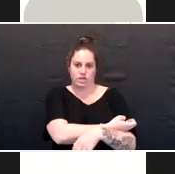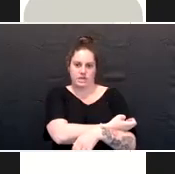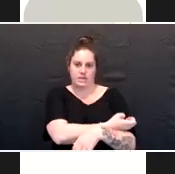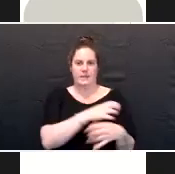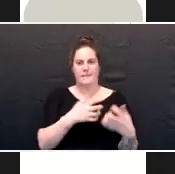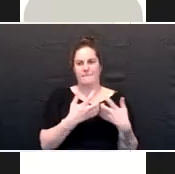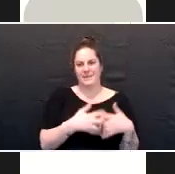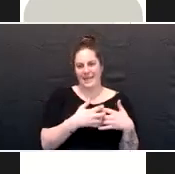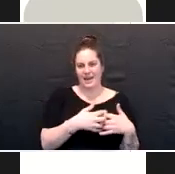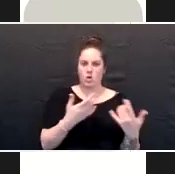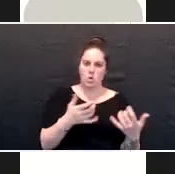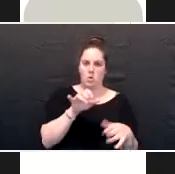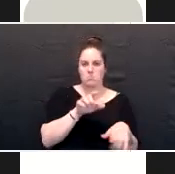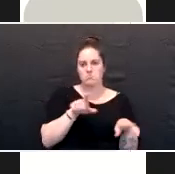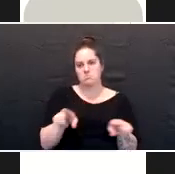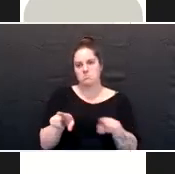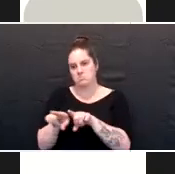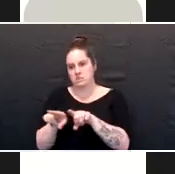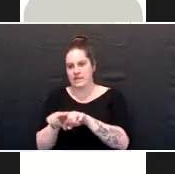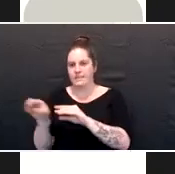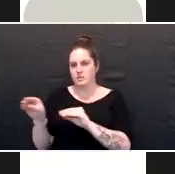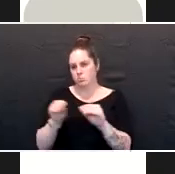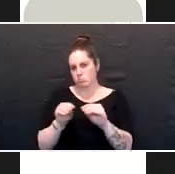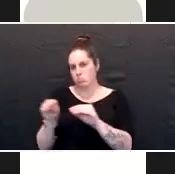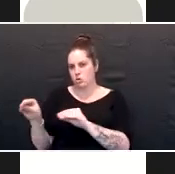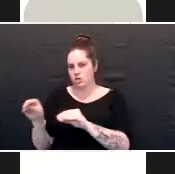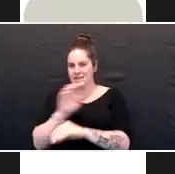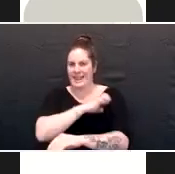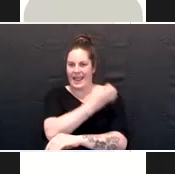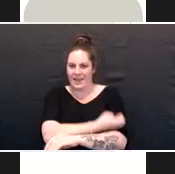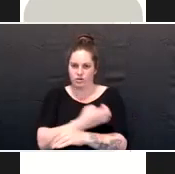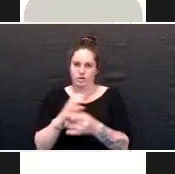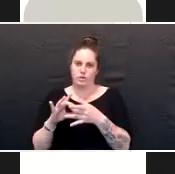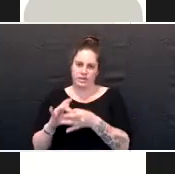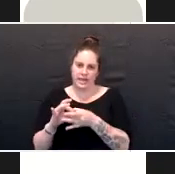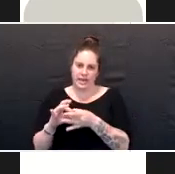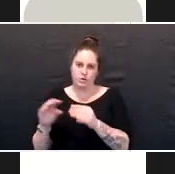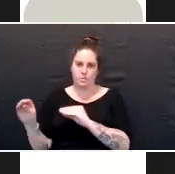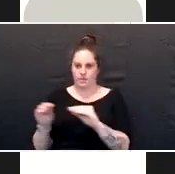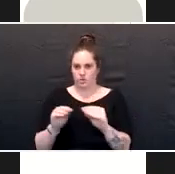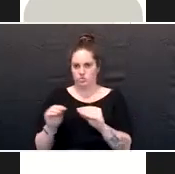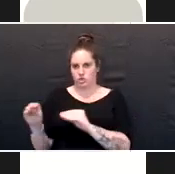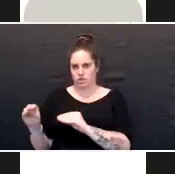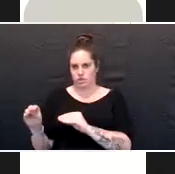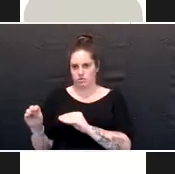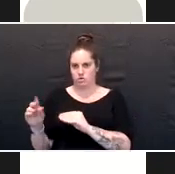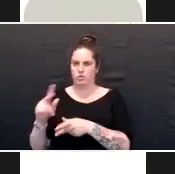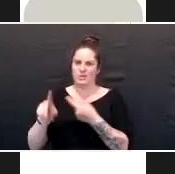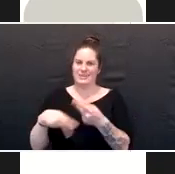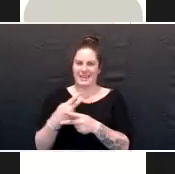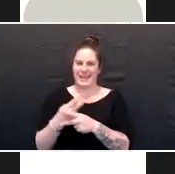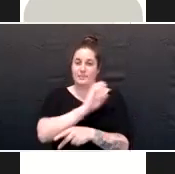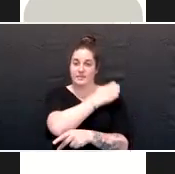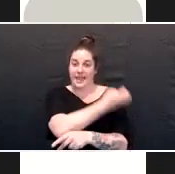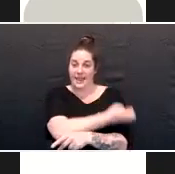motion, energy associated with motion. And so in that particular case, the types of energy that we're interested in